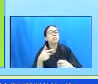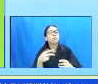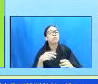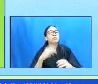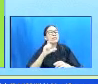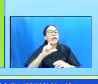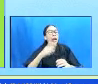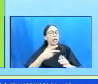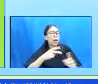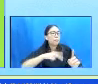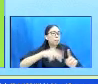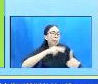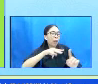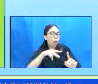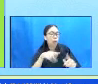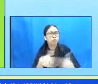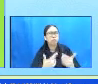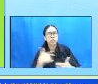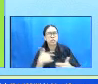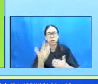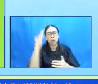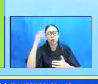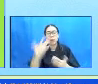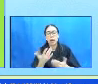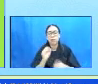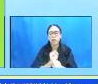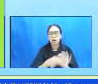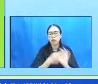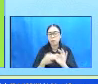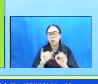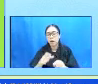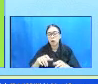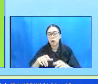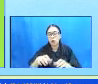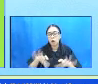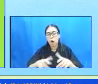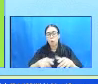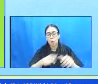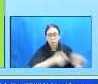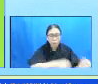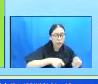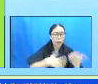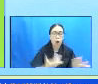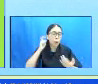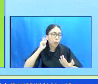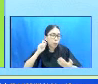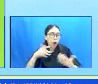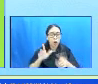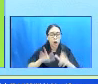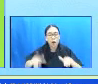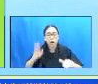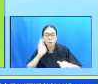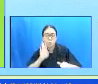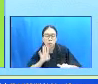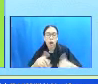women's group, yeah, the smallholder groups, youth, people with disability, indigenous people, all of them, the voice are actually taken to be